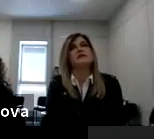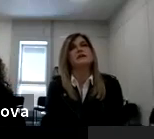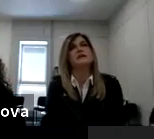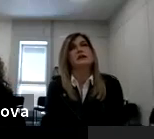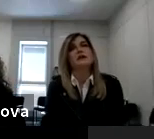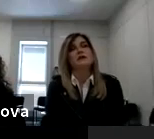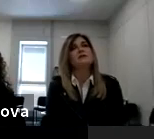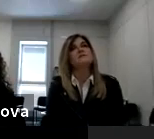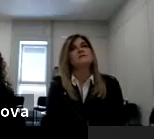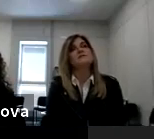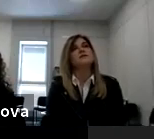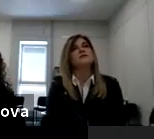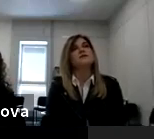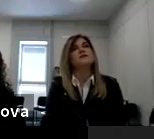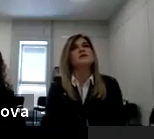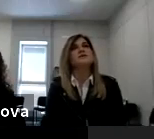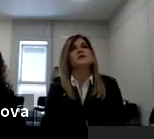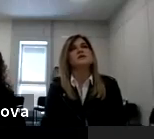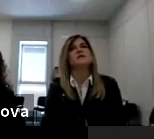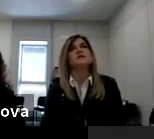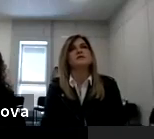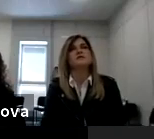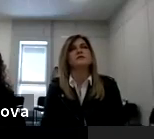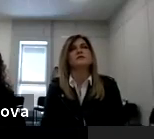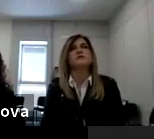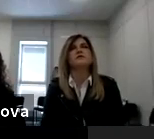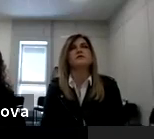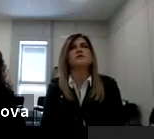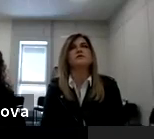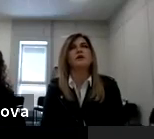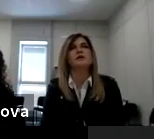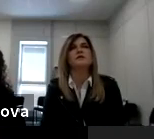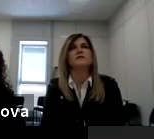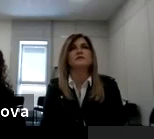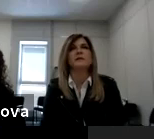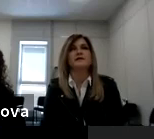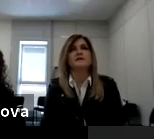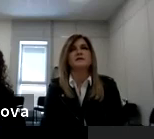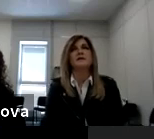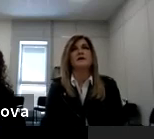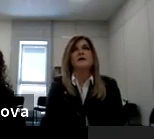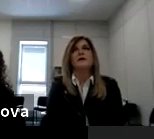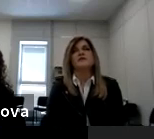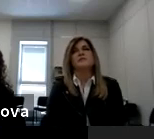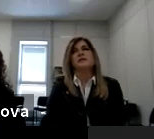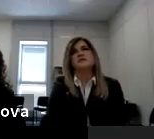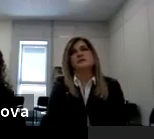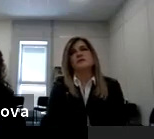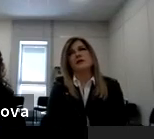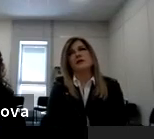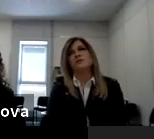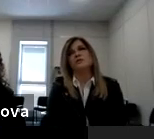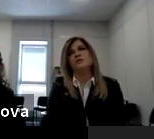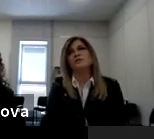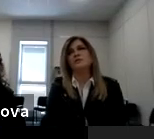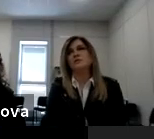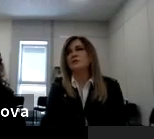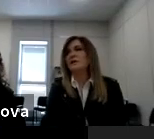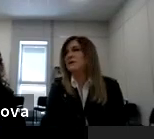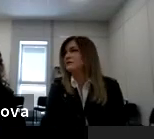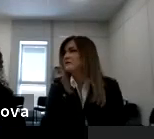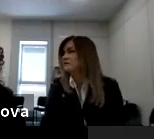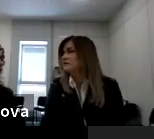reasonable definitely. Price. Yeah. And also we use here just the fixtures of 2 colors of lighting. Yes, because the client wanted